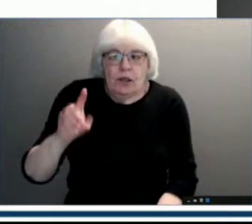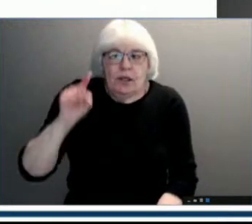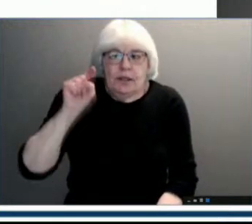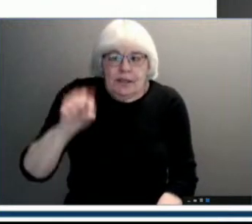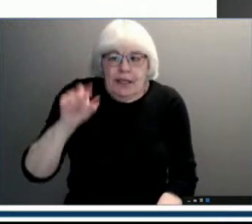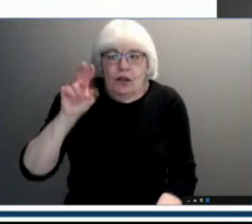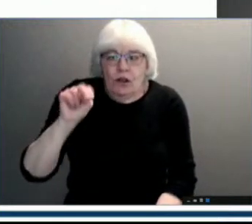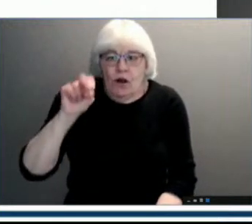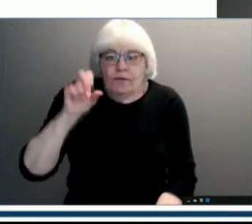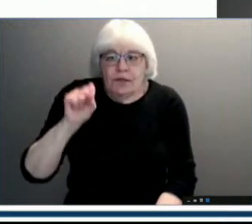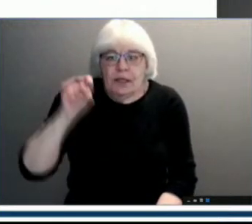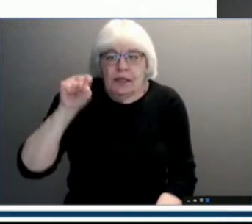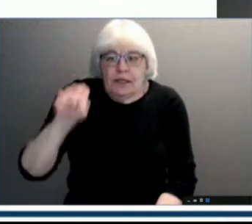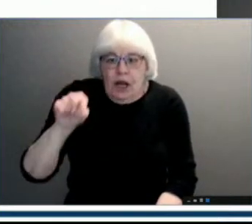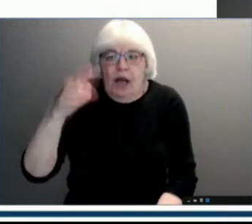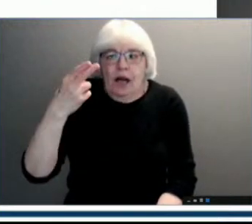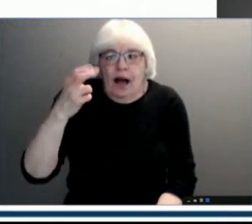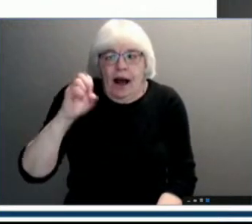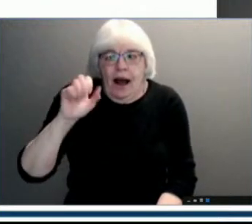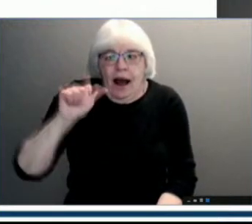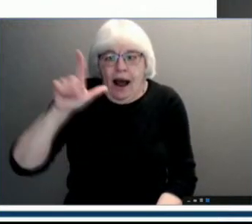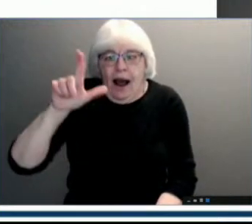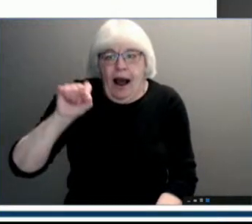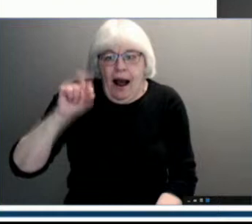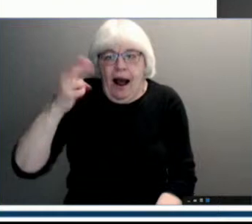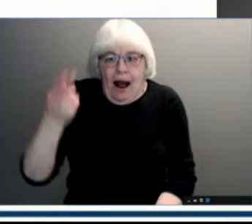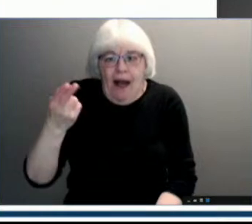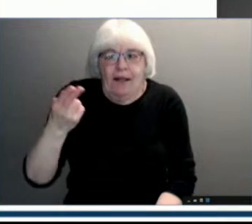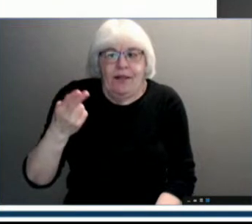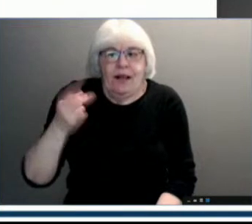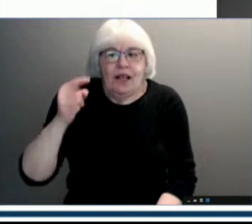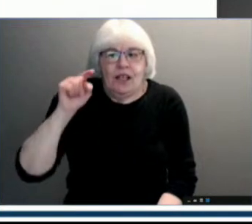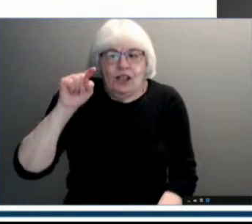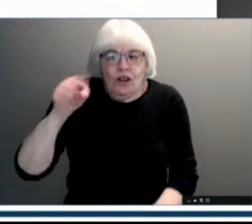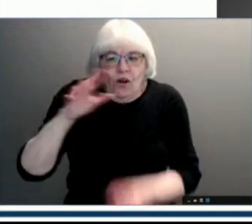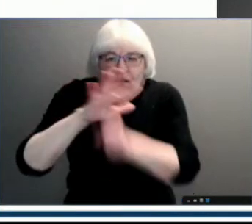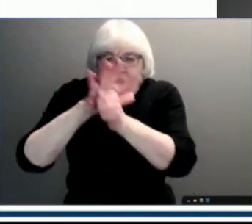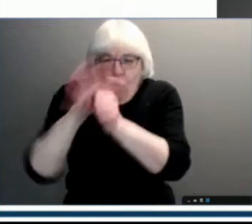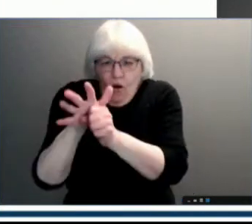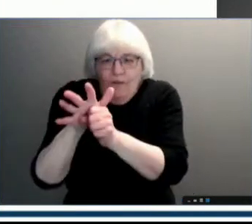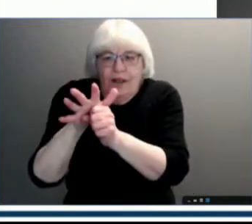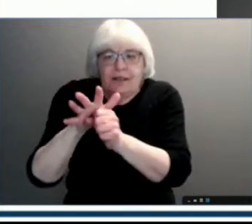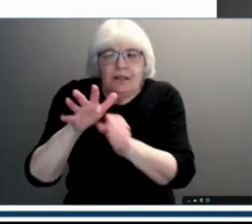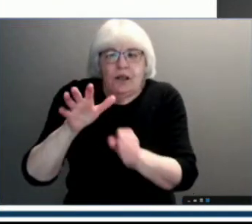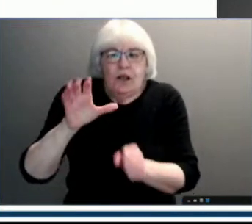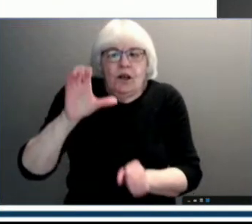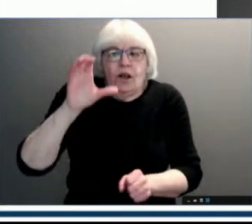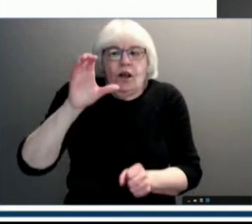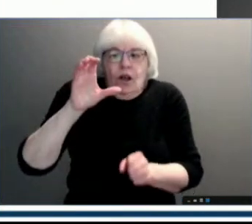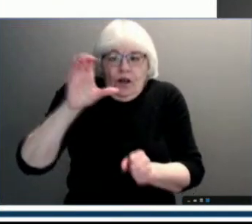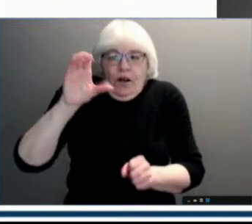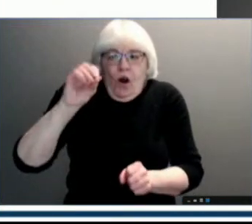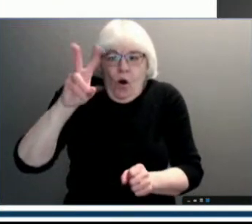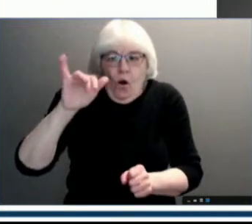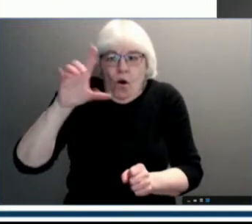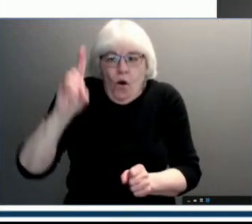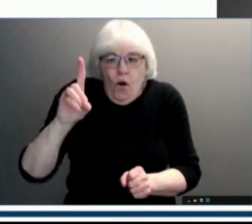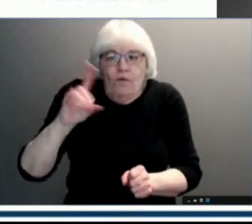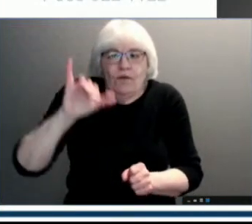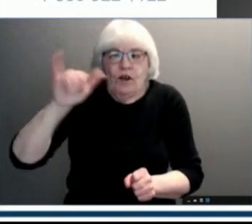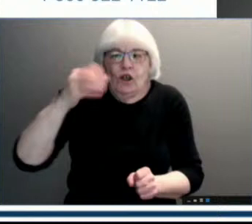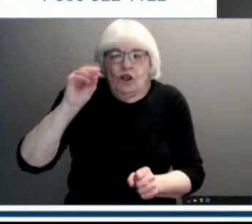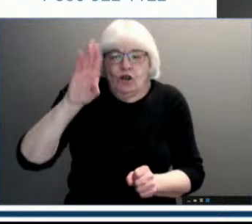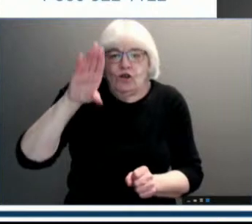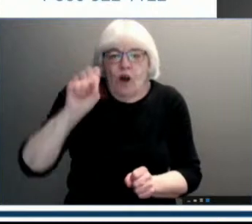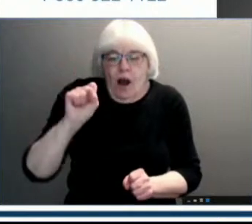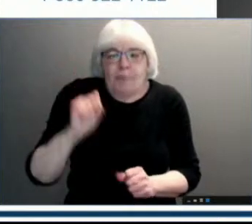www.nshealth.ca/COVID jobs. And there'll be more to say about additional clinics coming online next week. Before